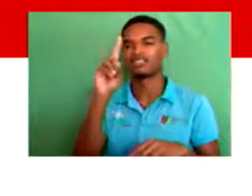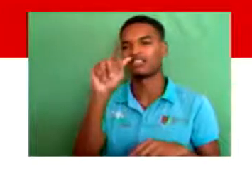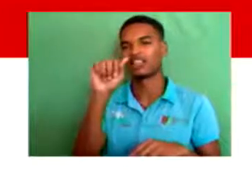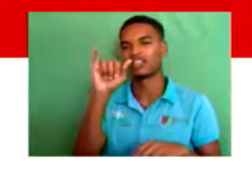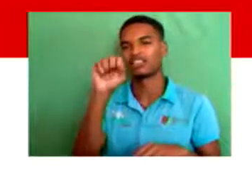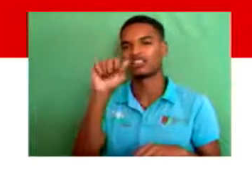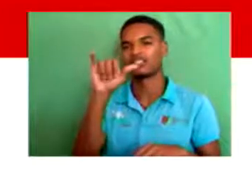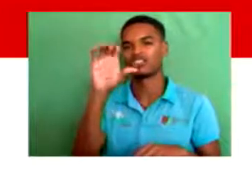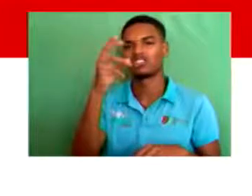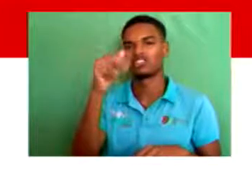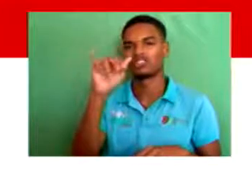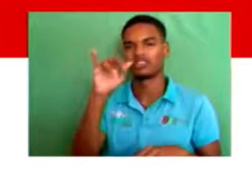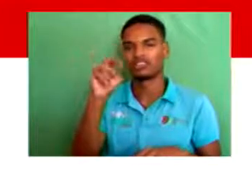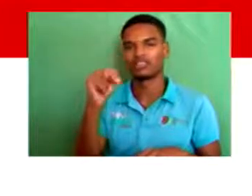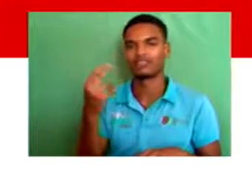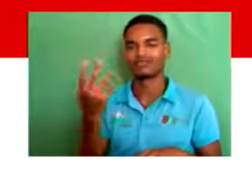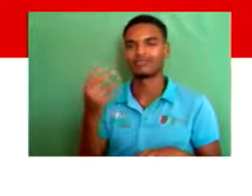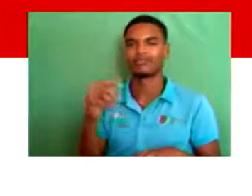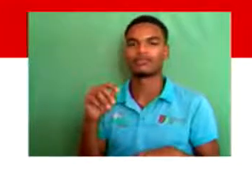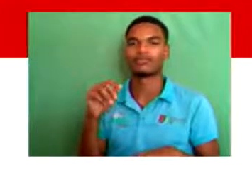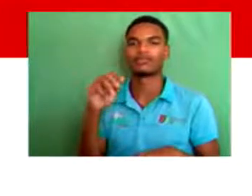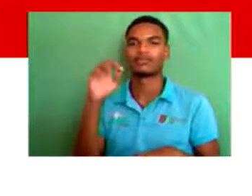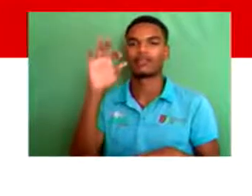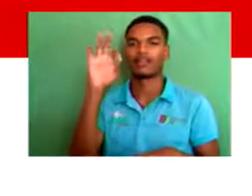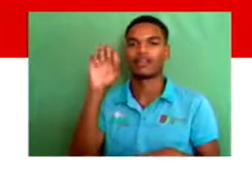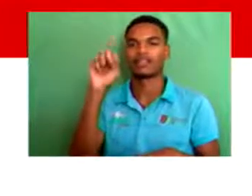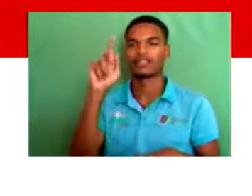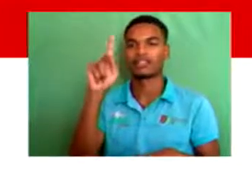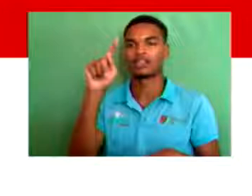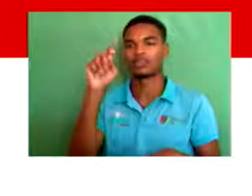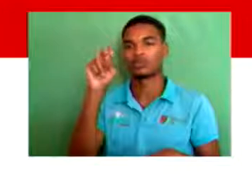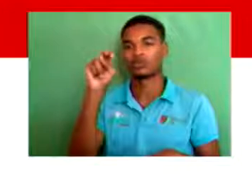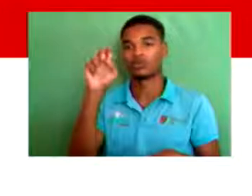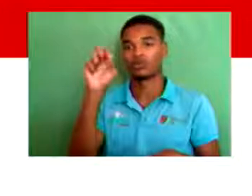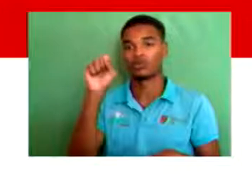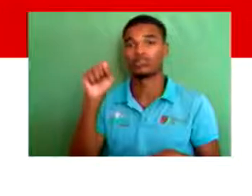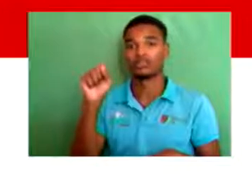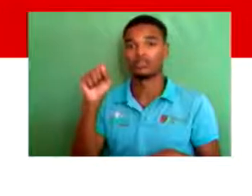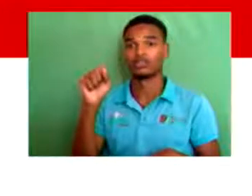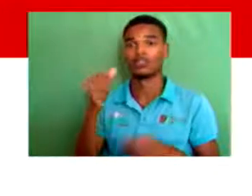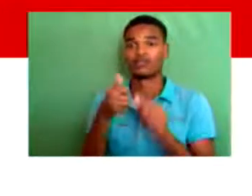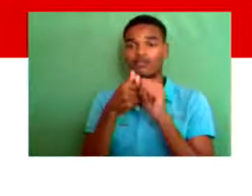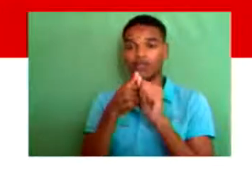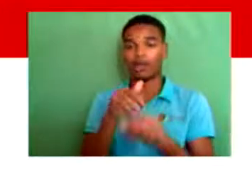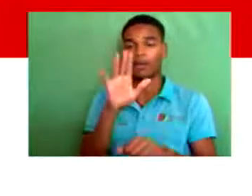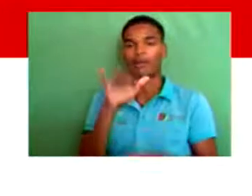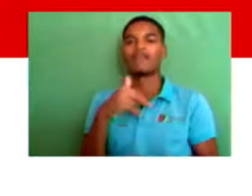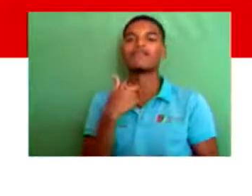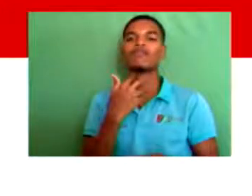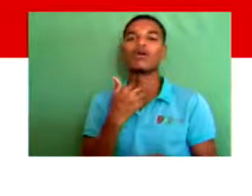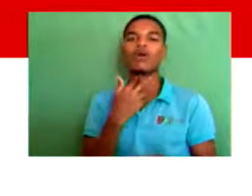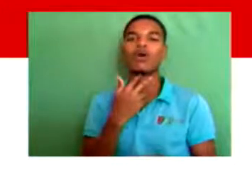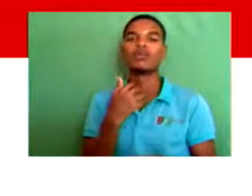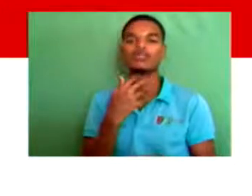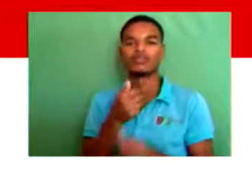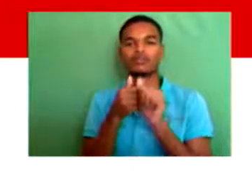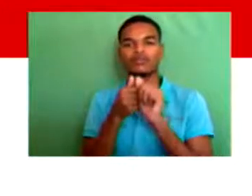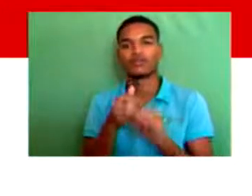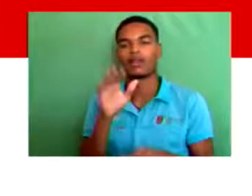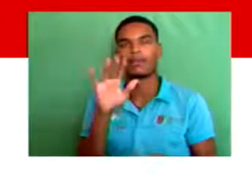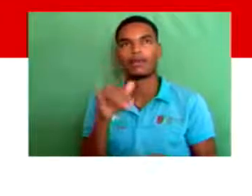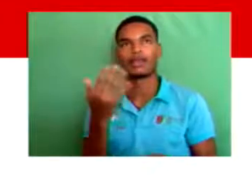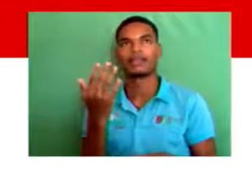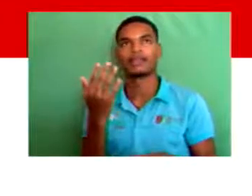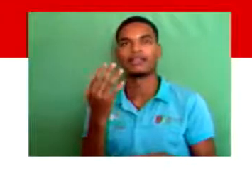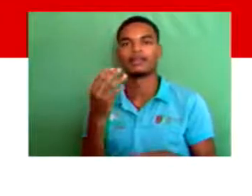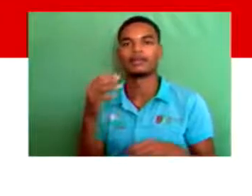air, FSK tones, FSK tones, followed by voice, followed by end of